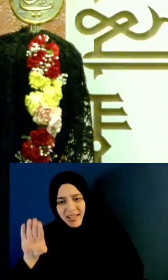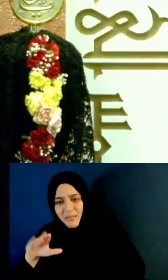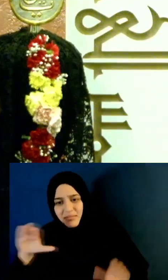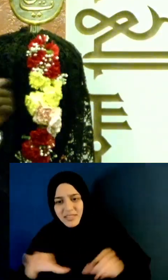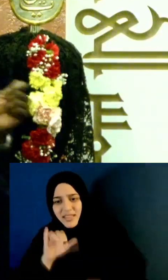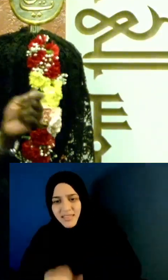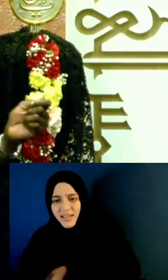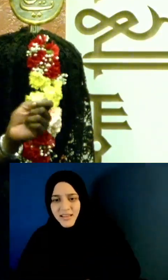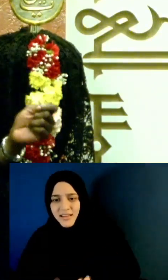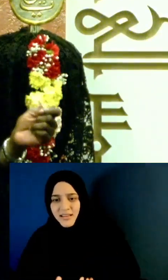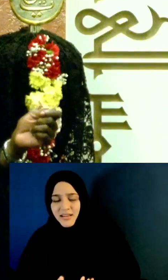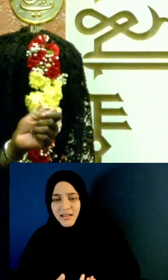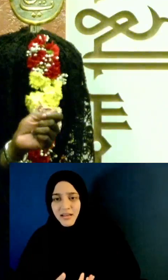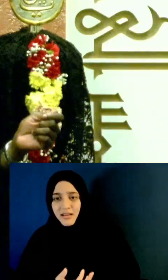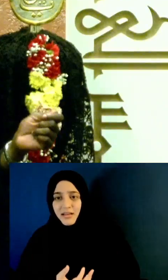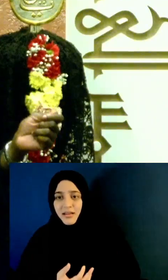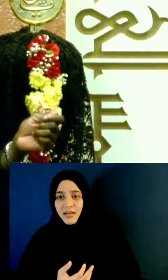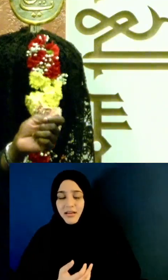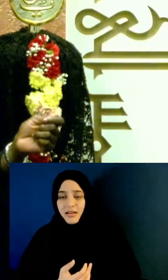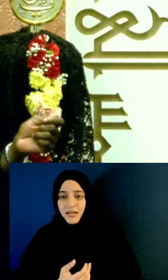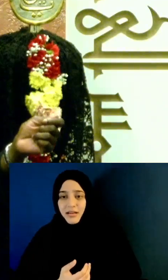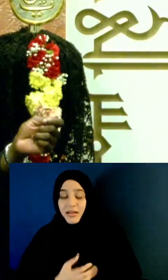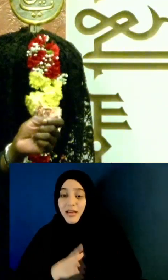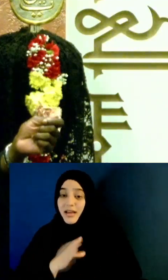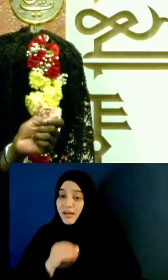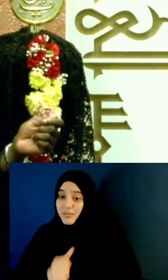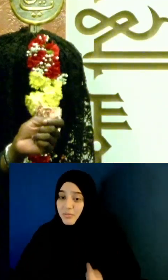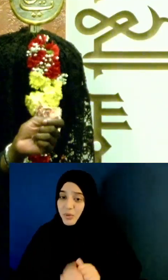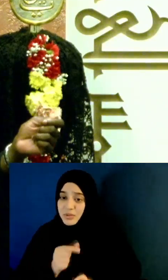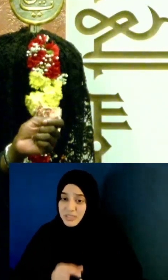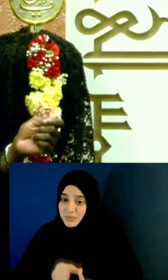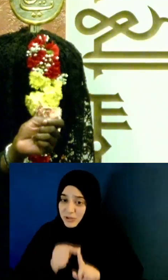And most especially in front of your children.